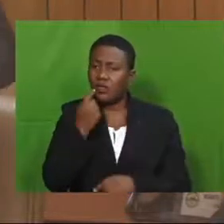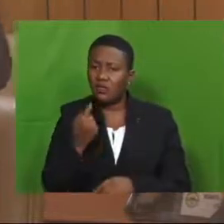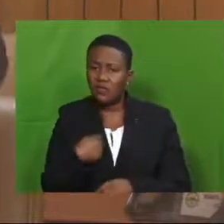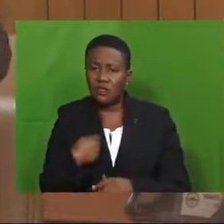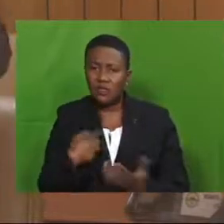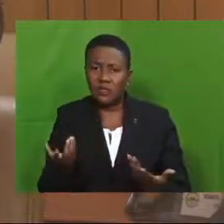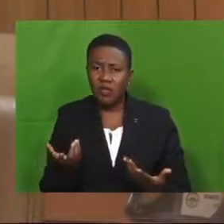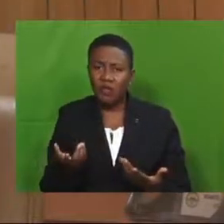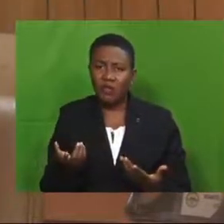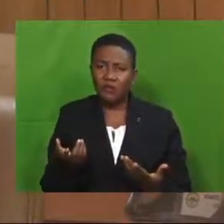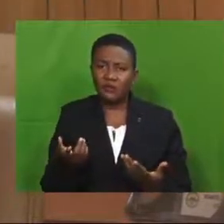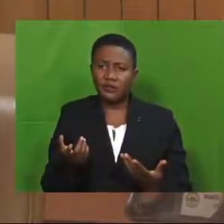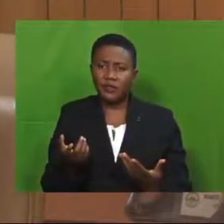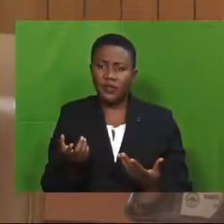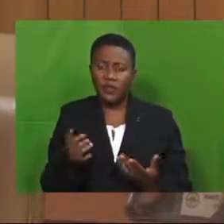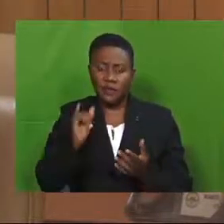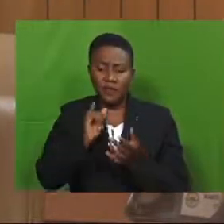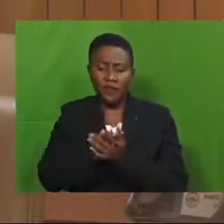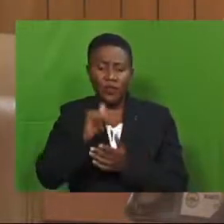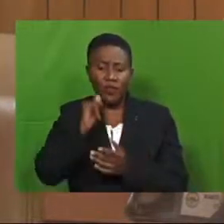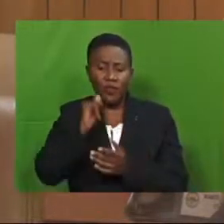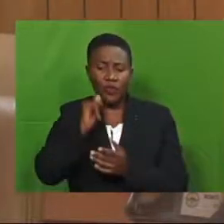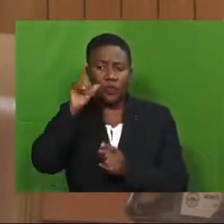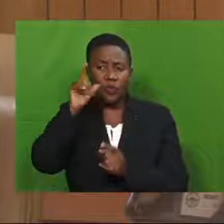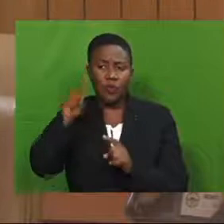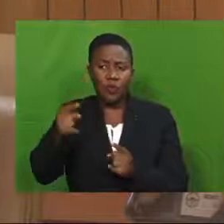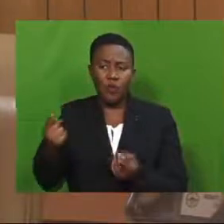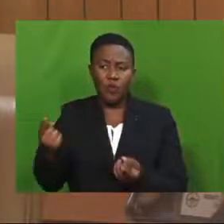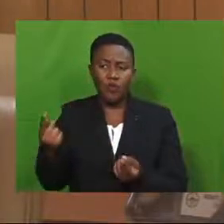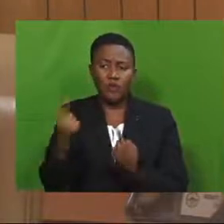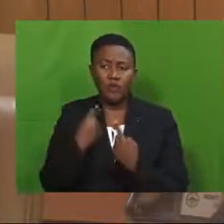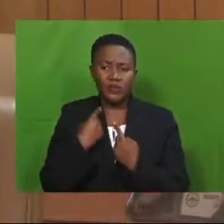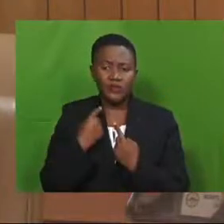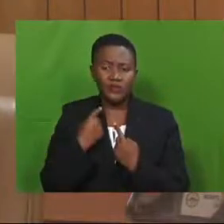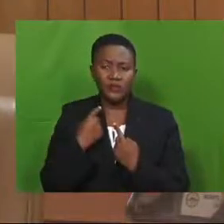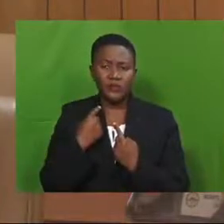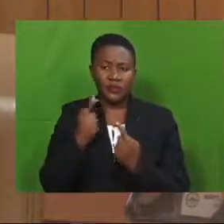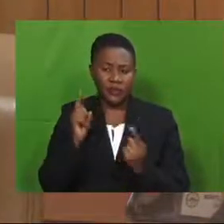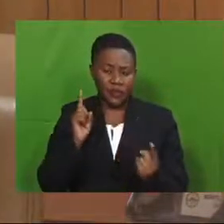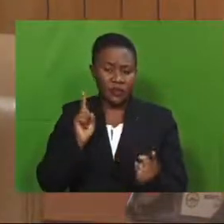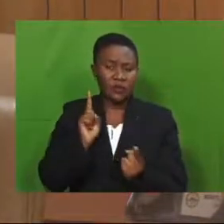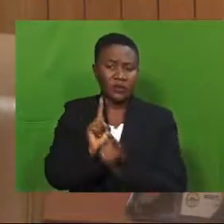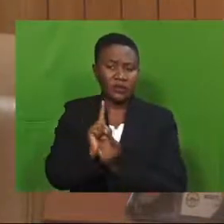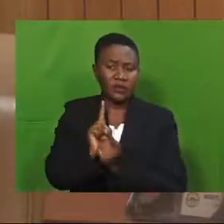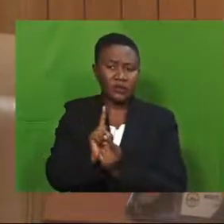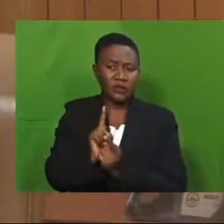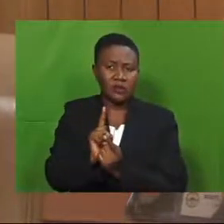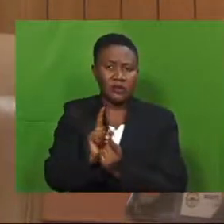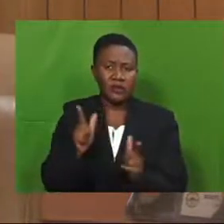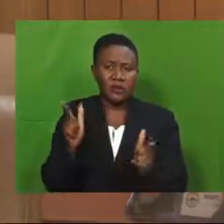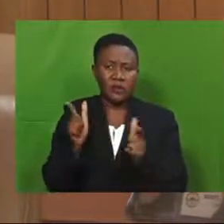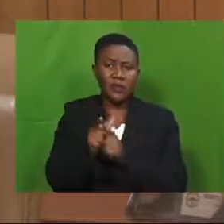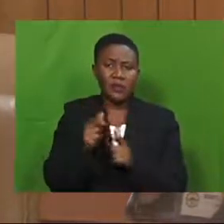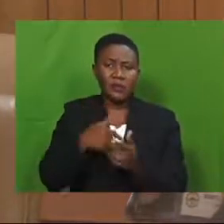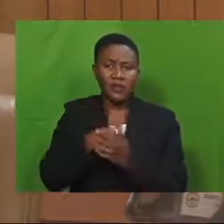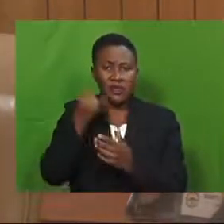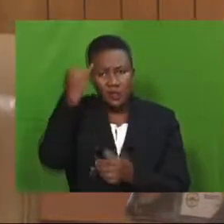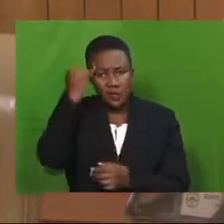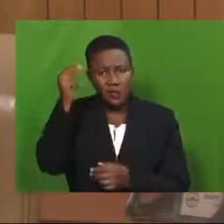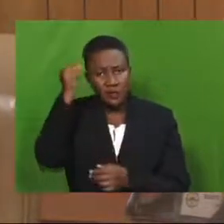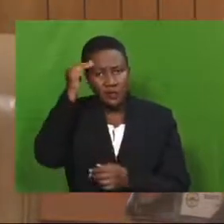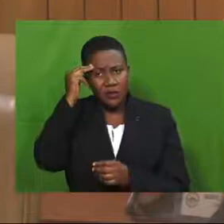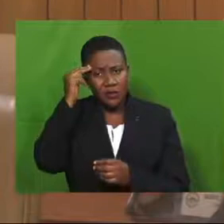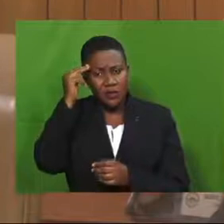that she was coming to see me and that she had met me in His Excellency Dramani Mahama's office. Honourable